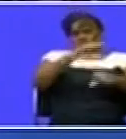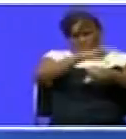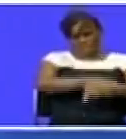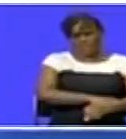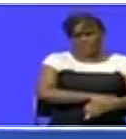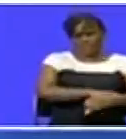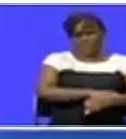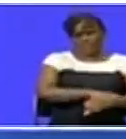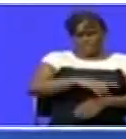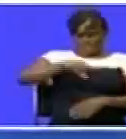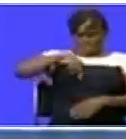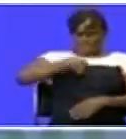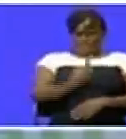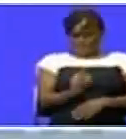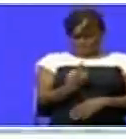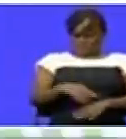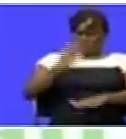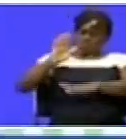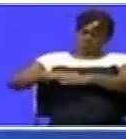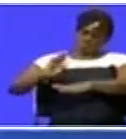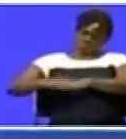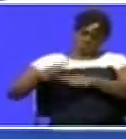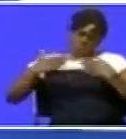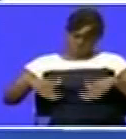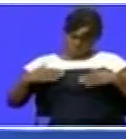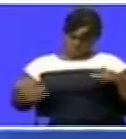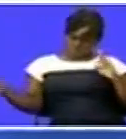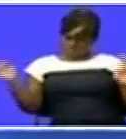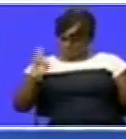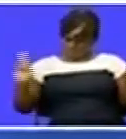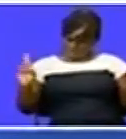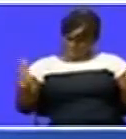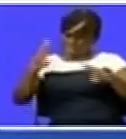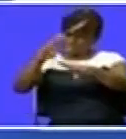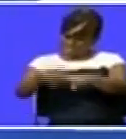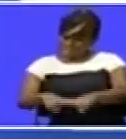country. Sisi ni wangwana. Tuko tayari kuketi chini.